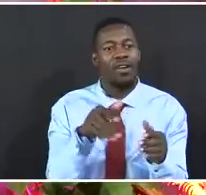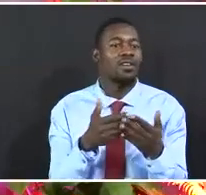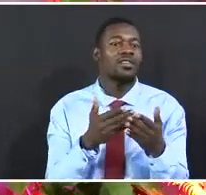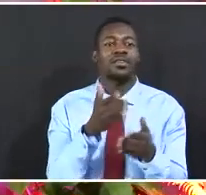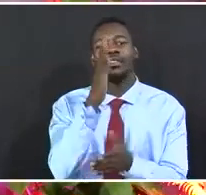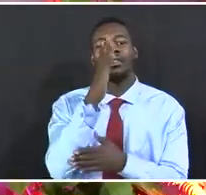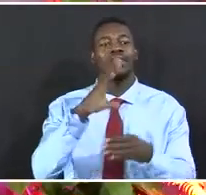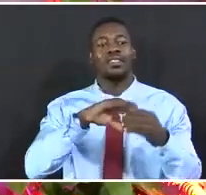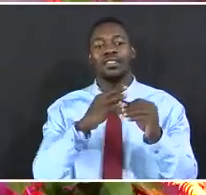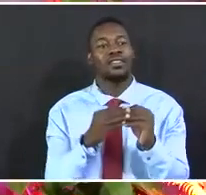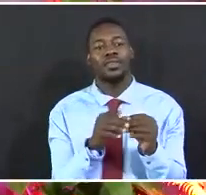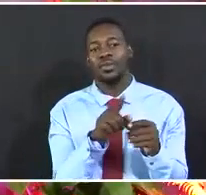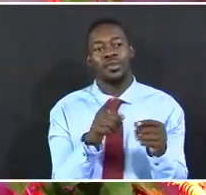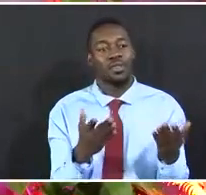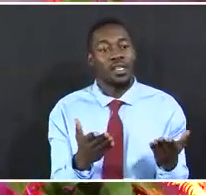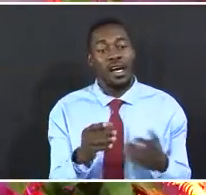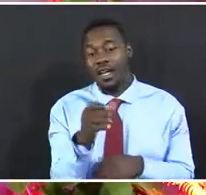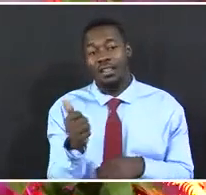not be able to function.